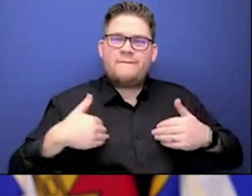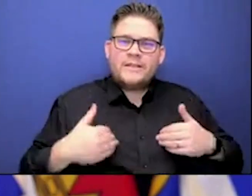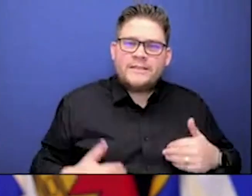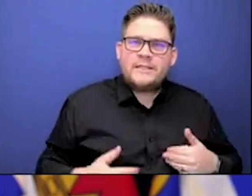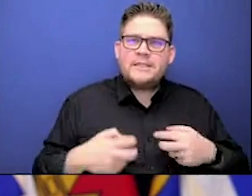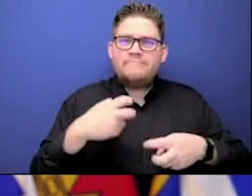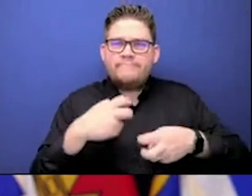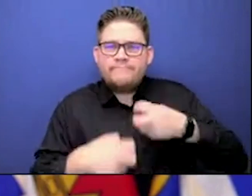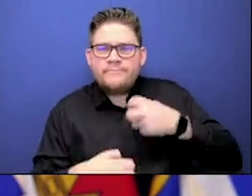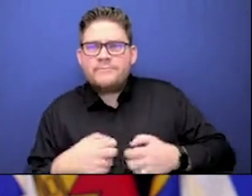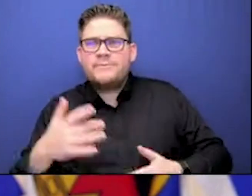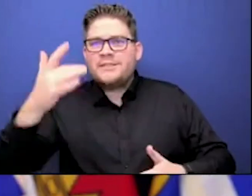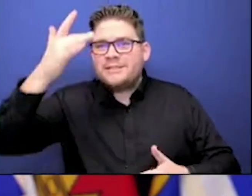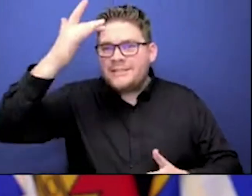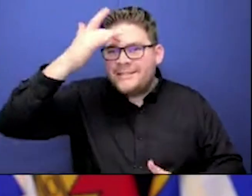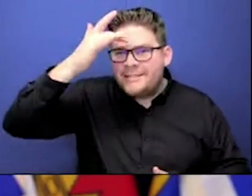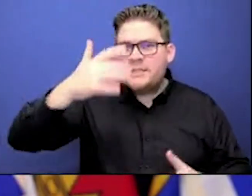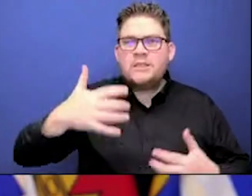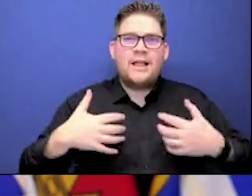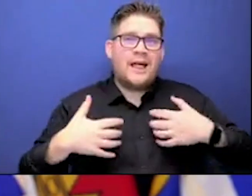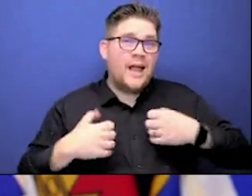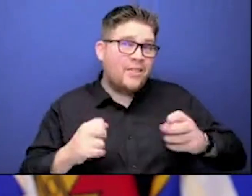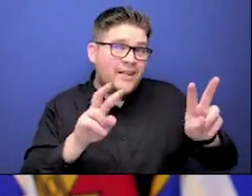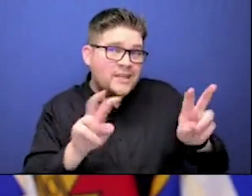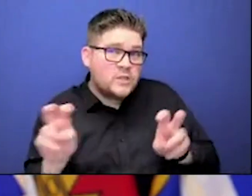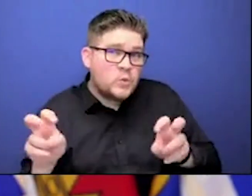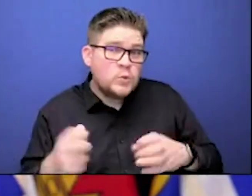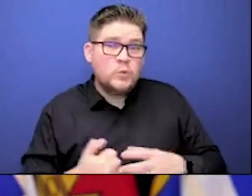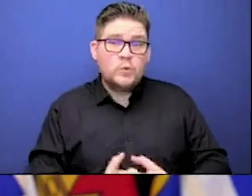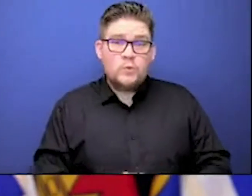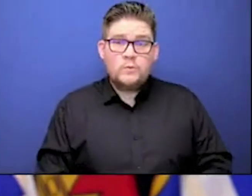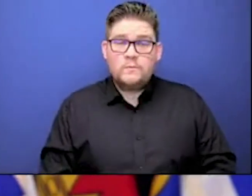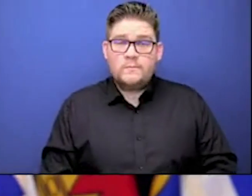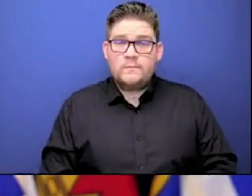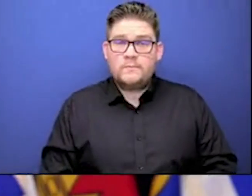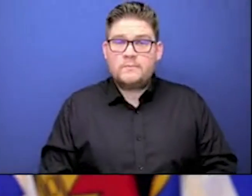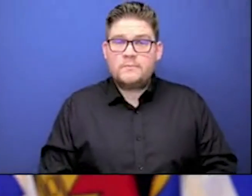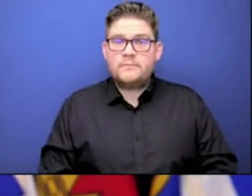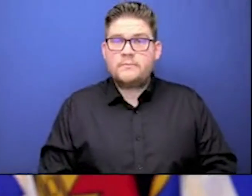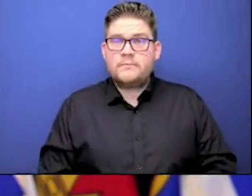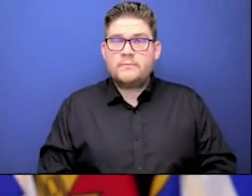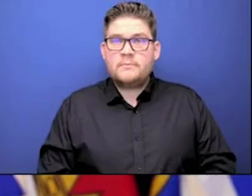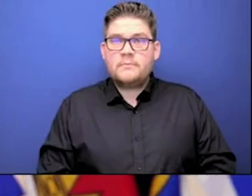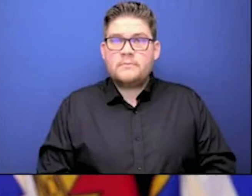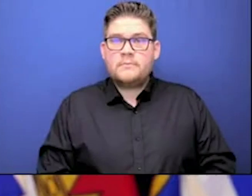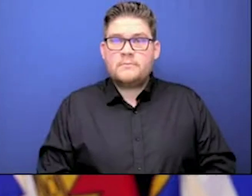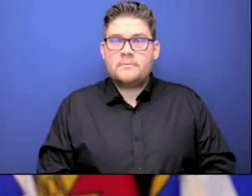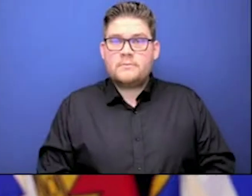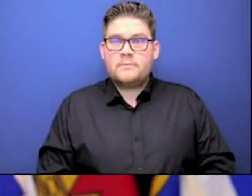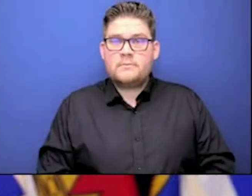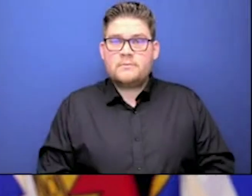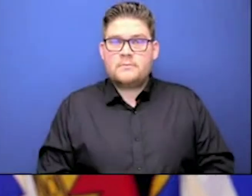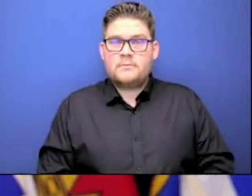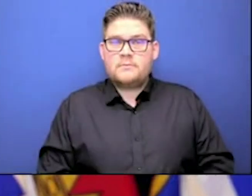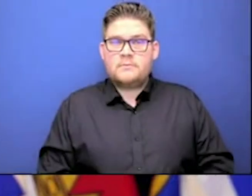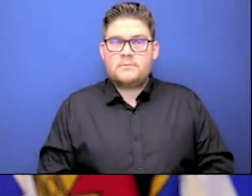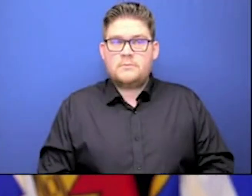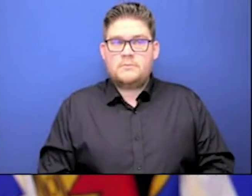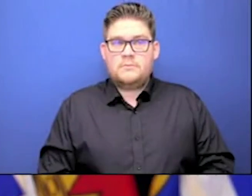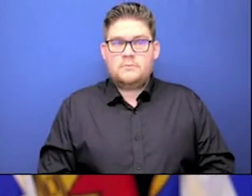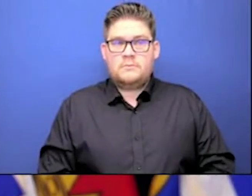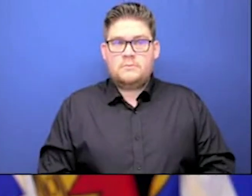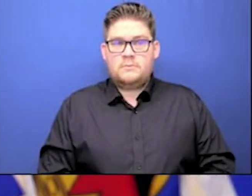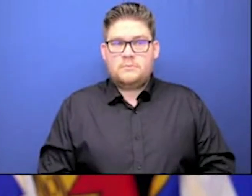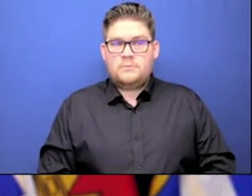and that includes about vaccines and about how well they work. And when the vaccines are started, the focus was